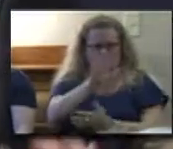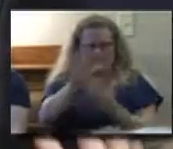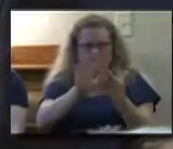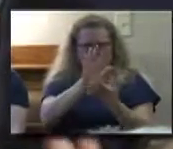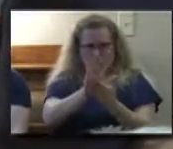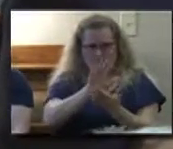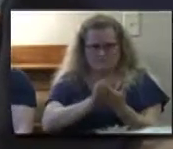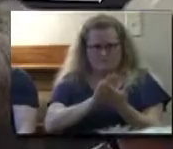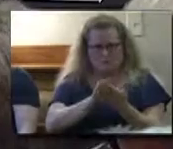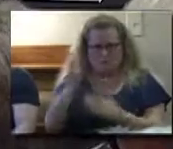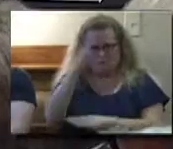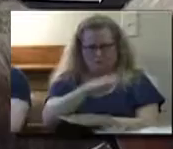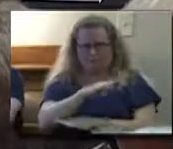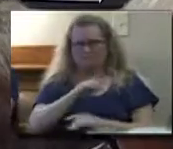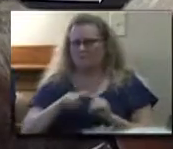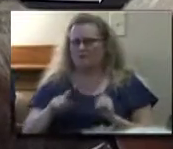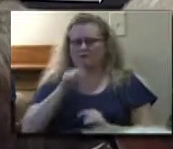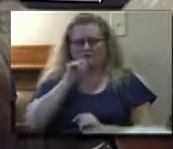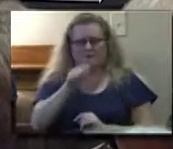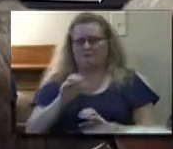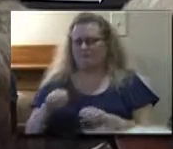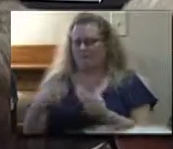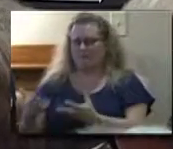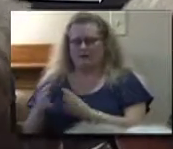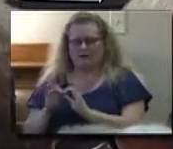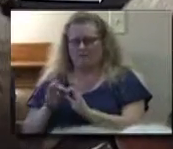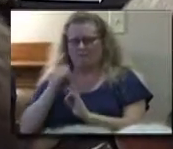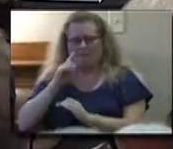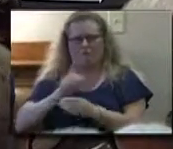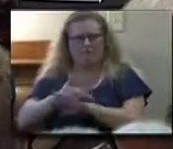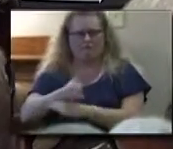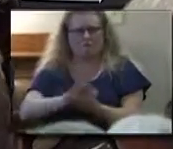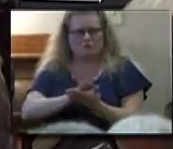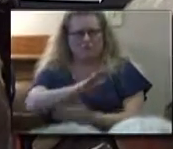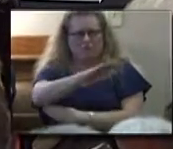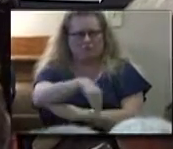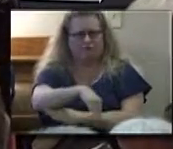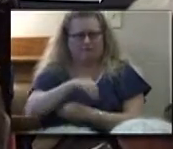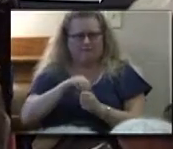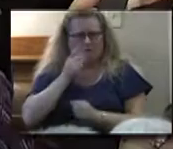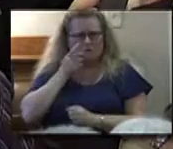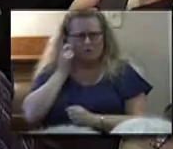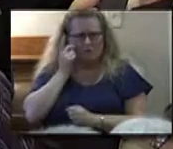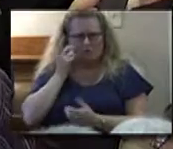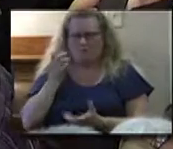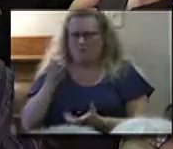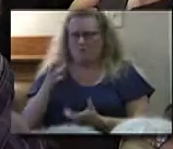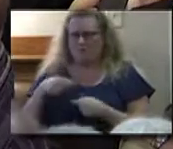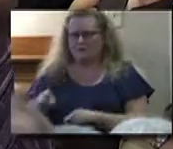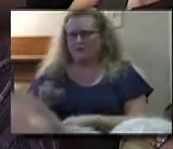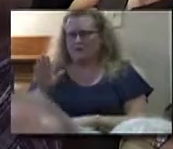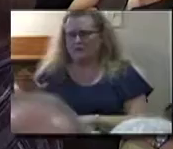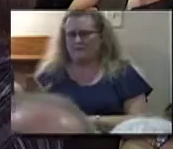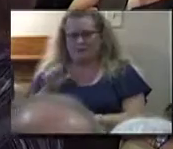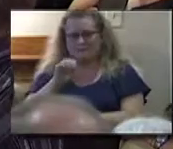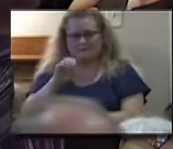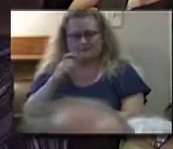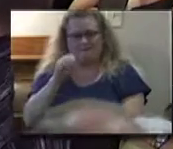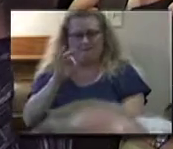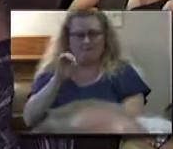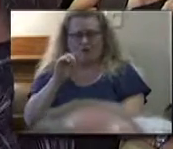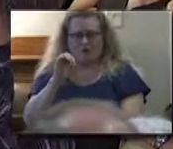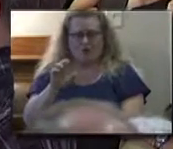school, but they didn't provide interpreters for after school in the dorm, or they didn't provide them during their sex offending treatment